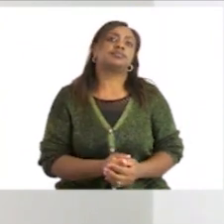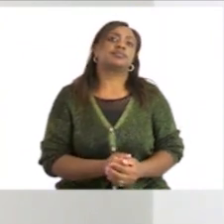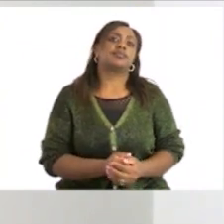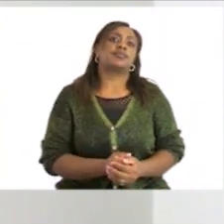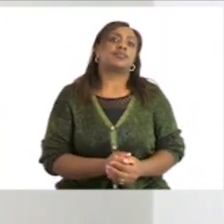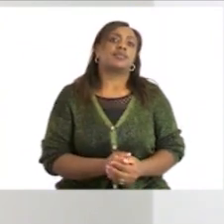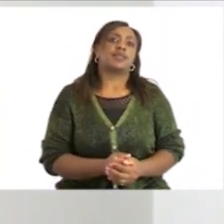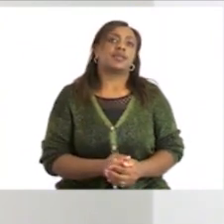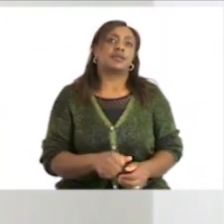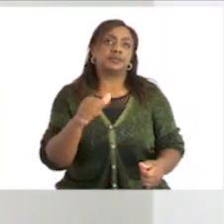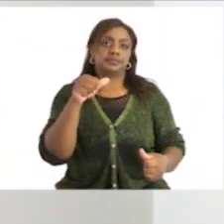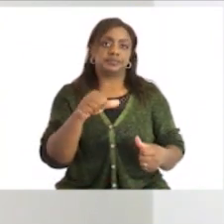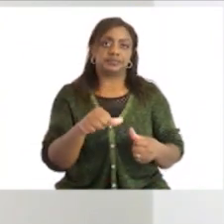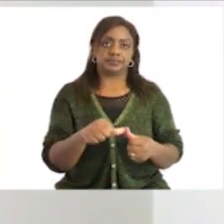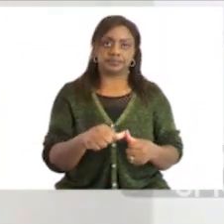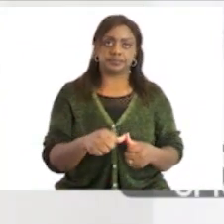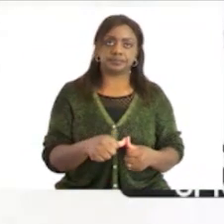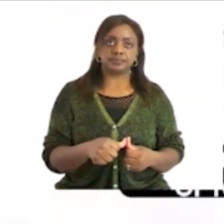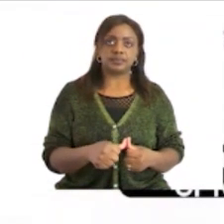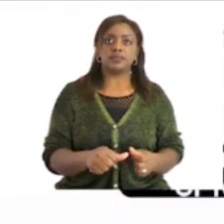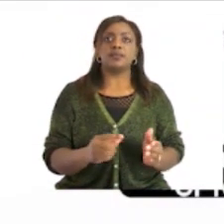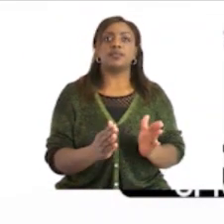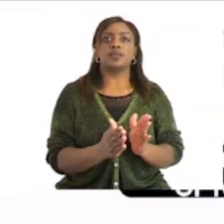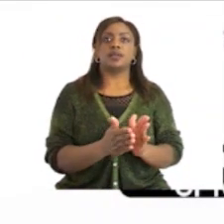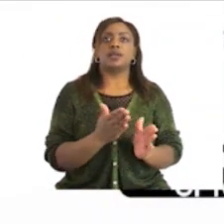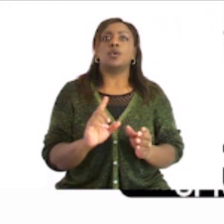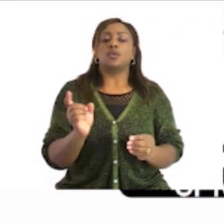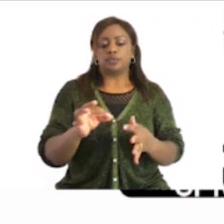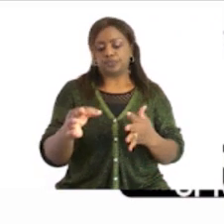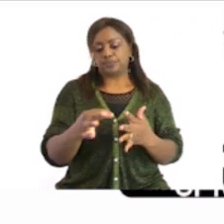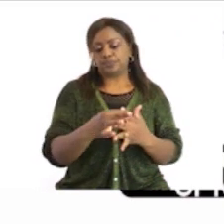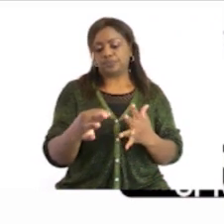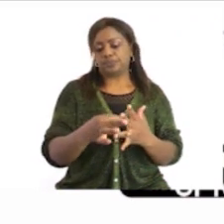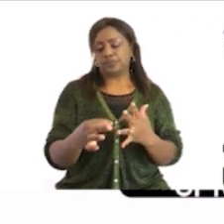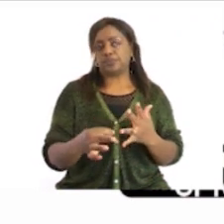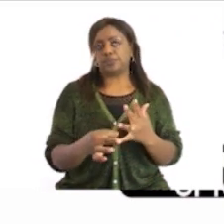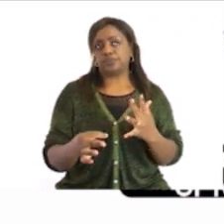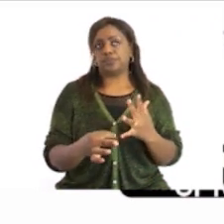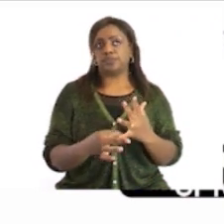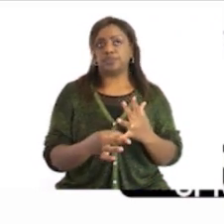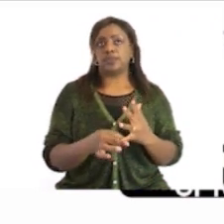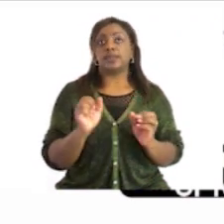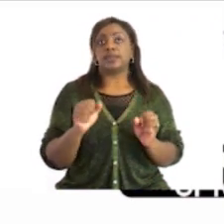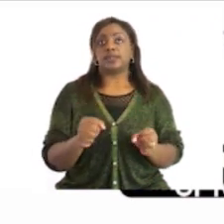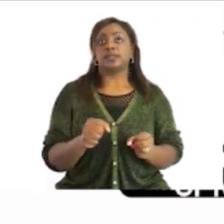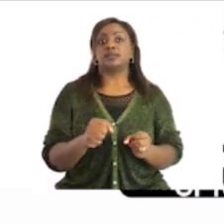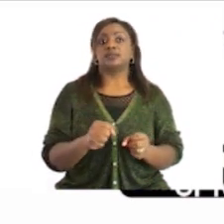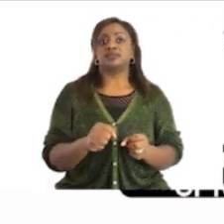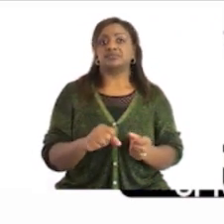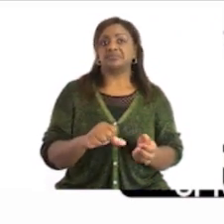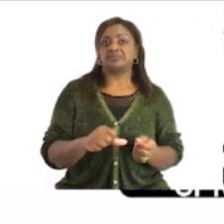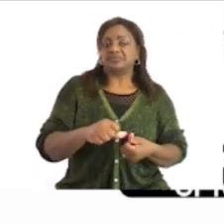let's turn to our workbooks. We are still on page 12. And let's start with the first factor,